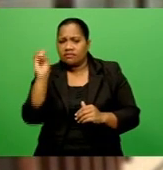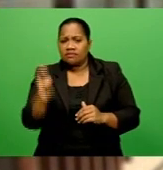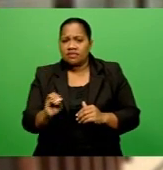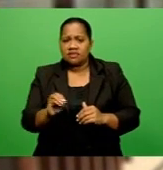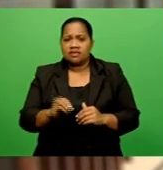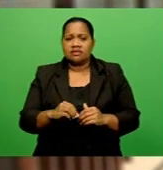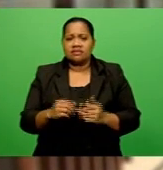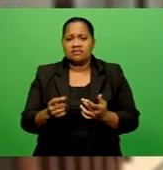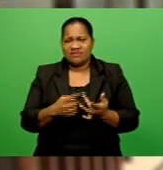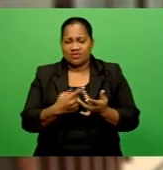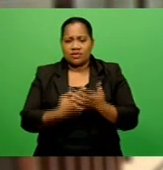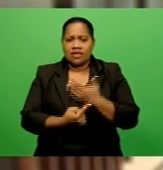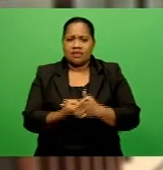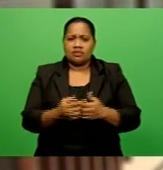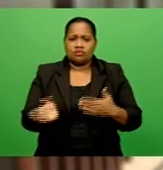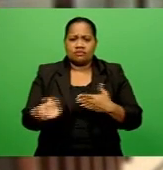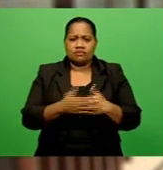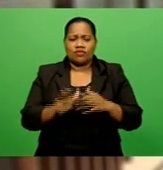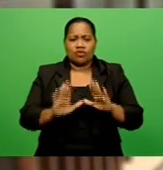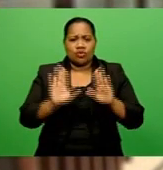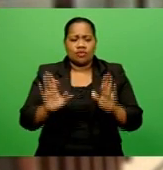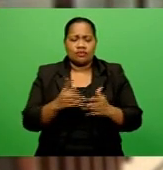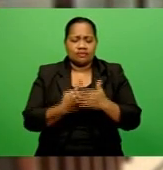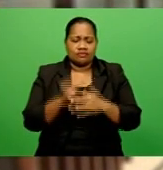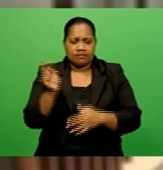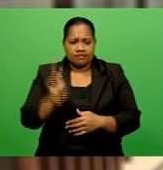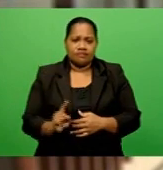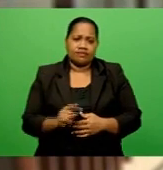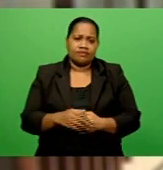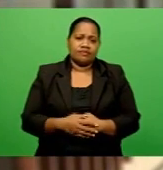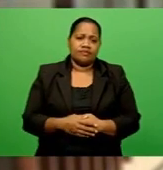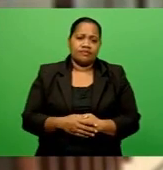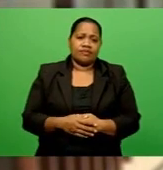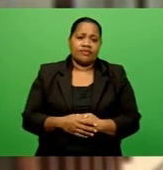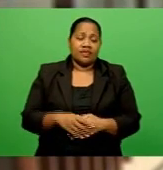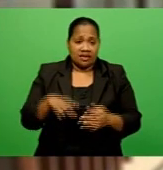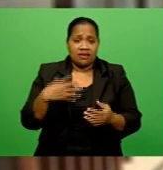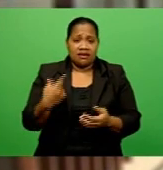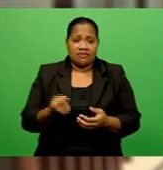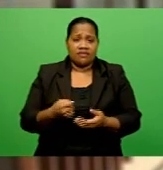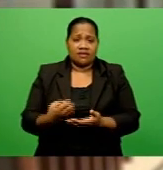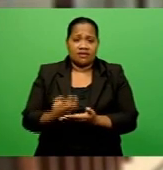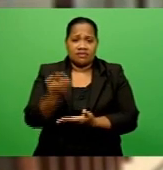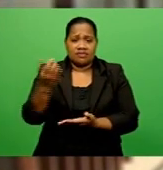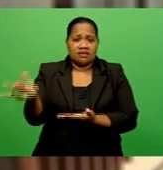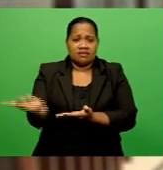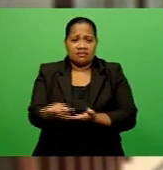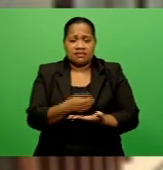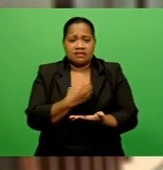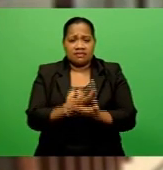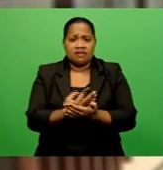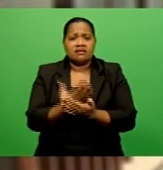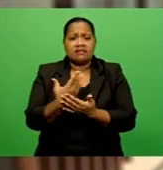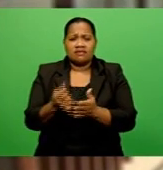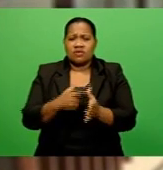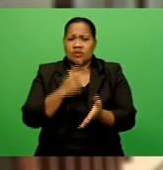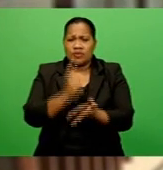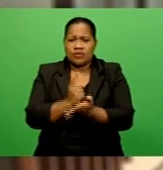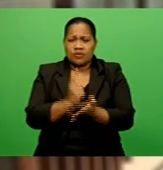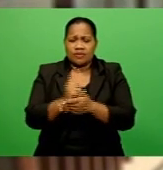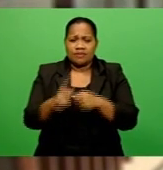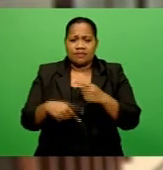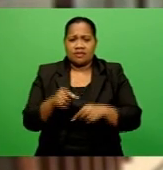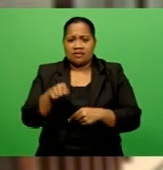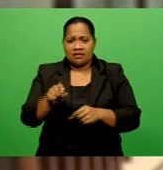holiday today. The week ahead will be fairly flat on the economic data front, but there seems to be a lot of hype around COVID vaccines and the